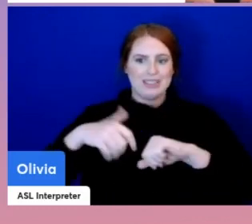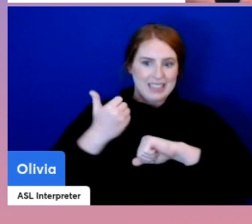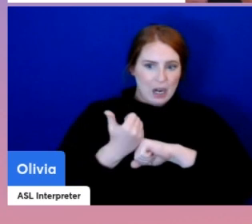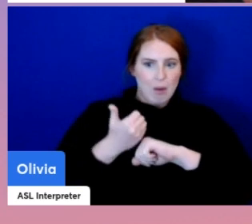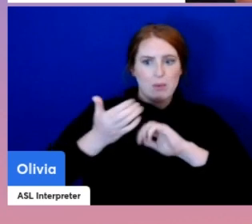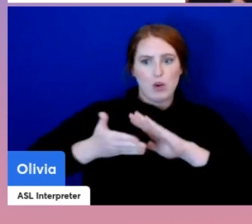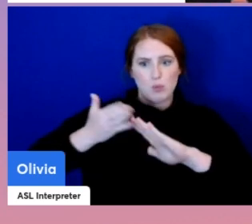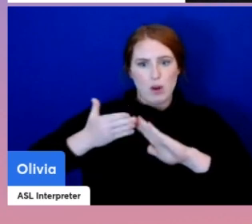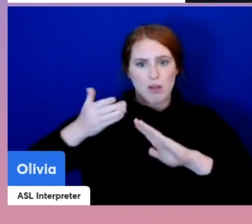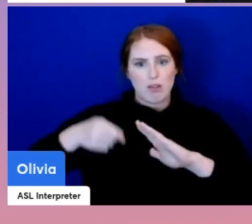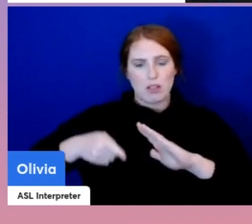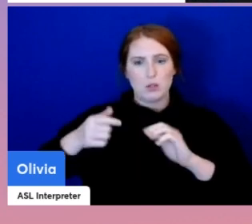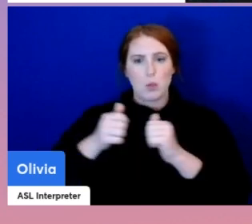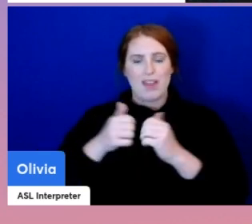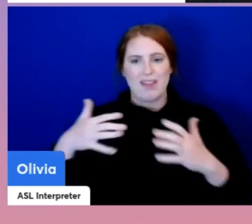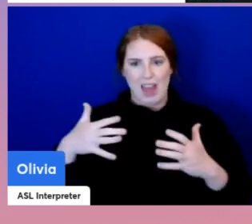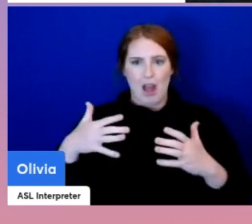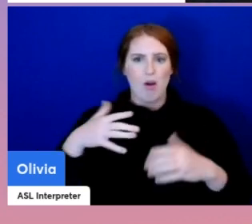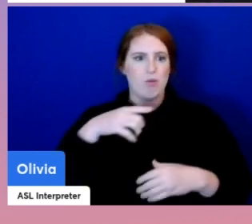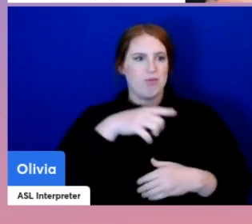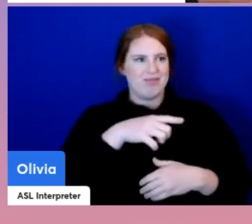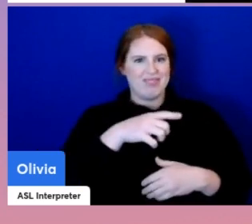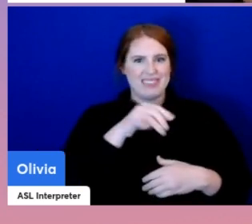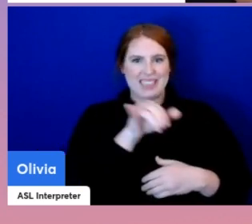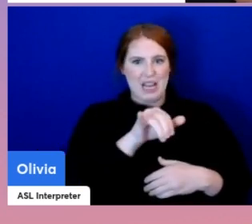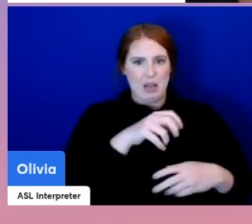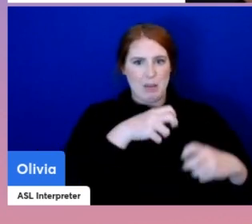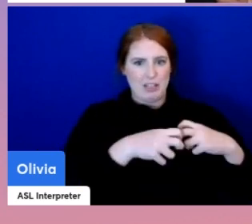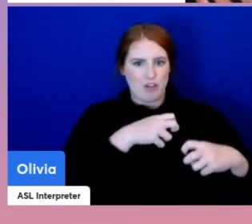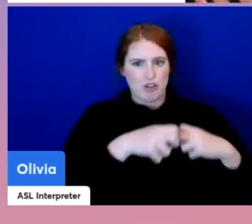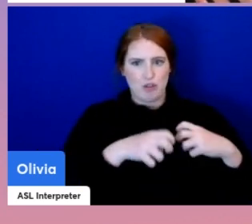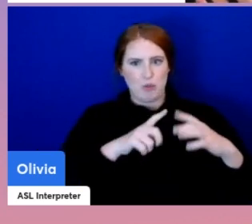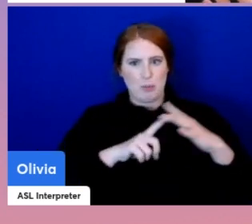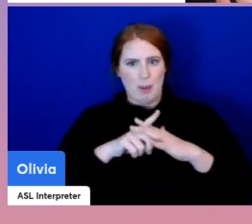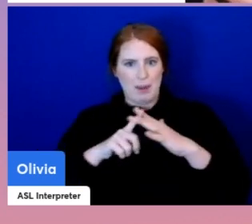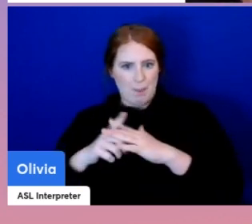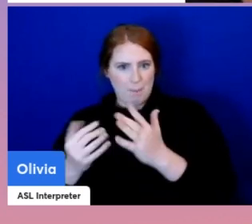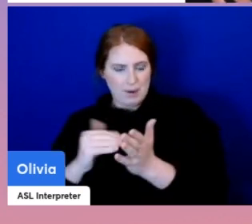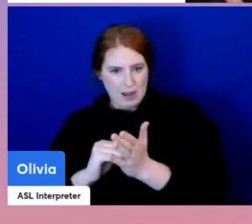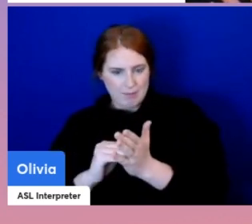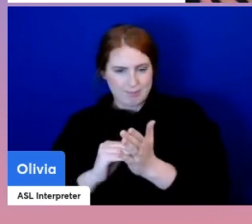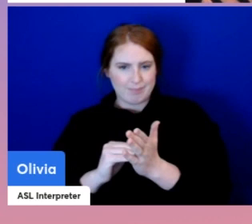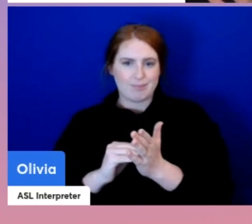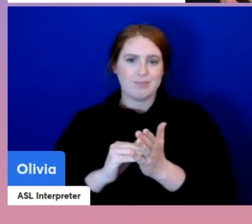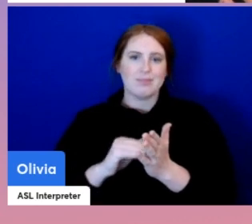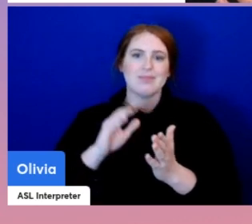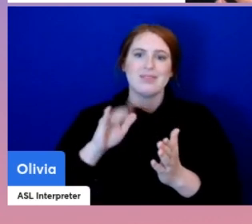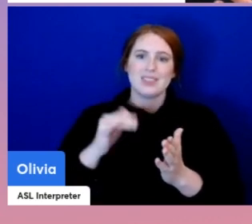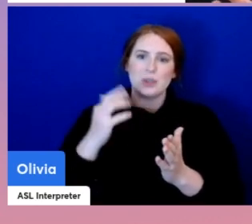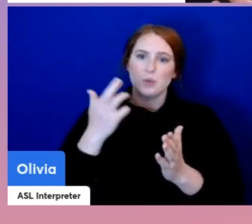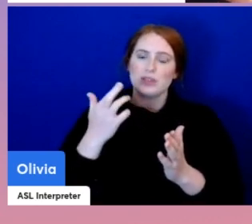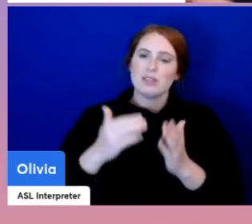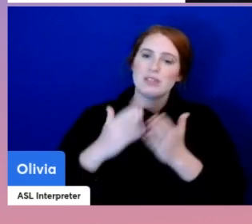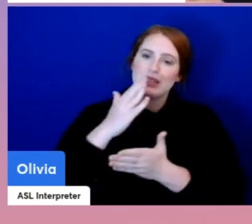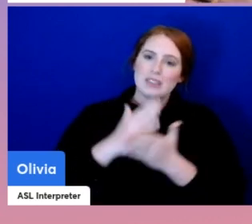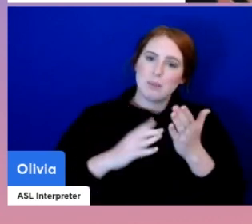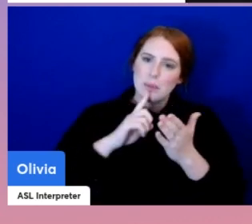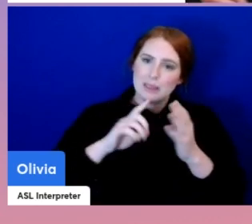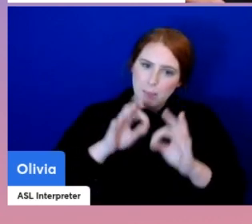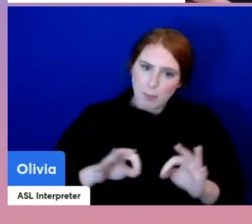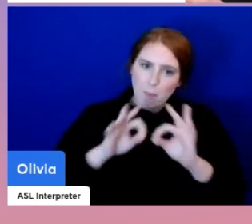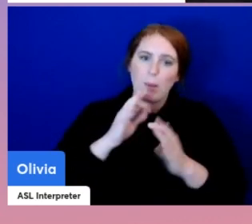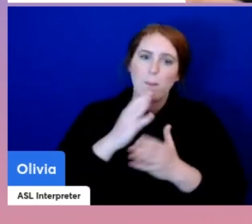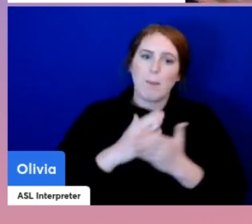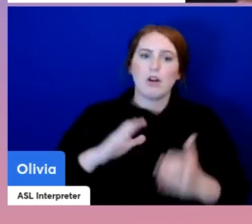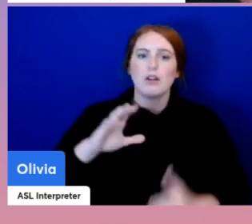system suffered from in the first place? And that's where some of the cool features in CDKTF come into play. We could use